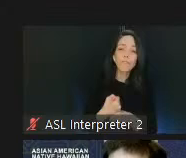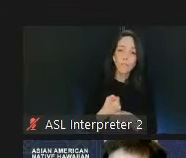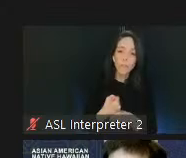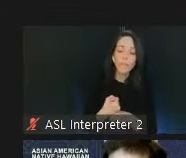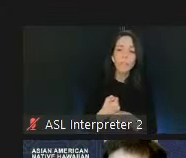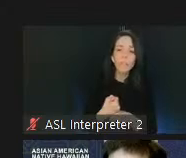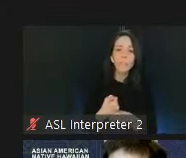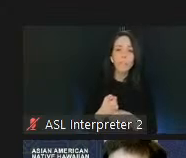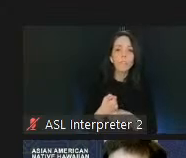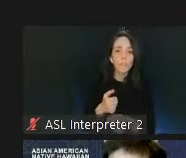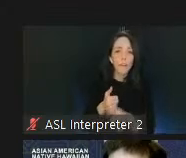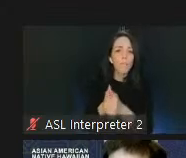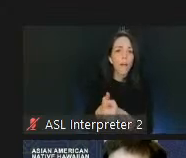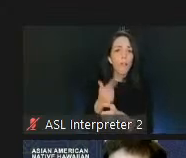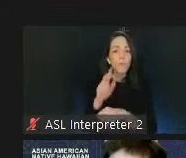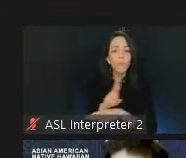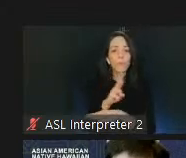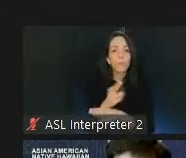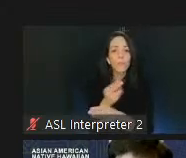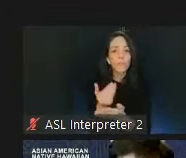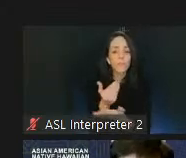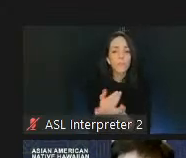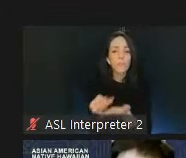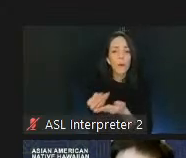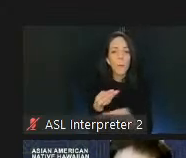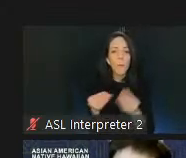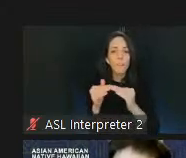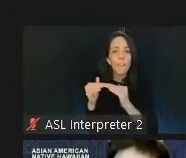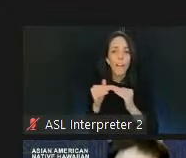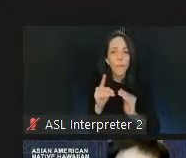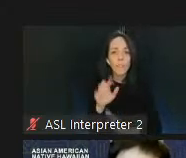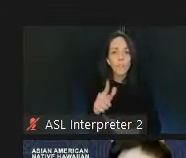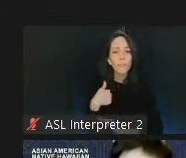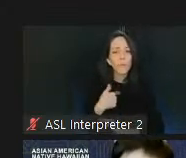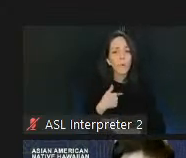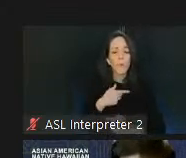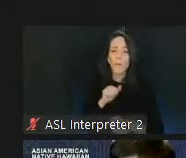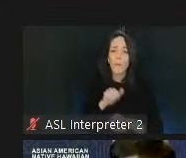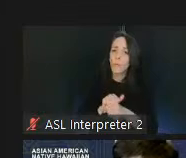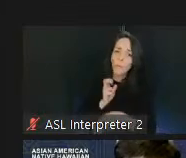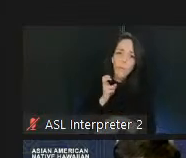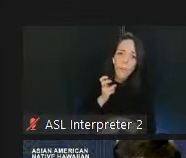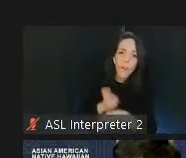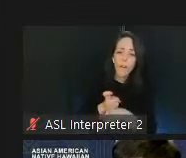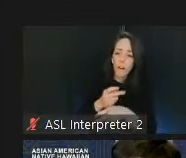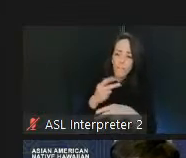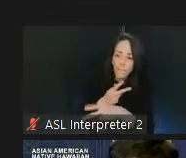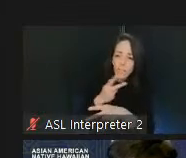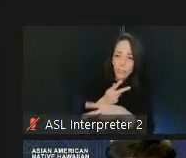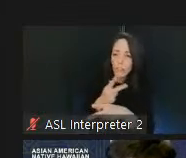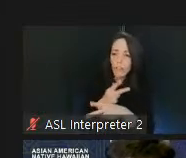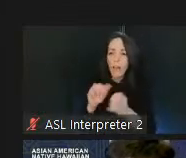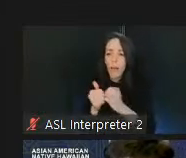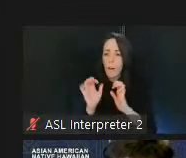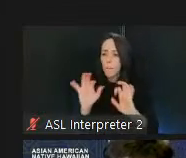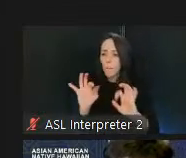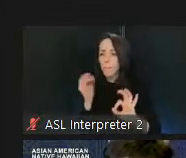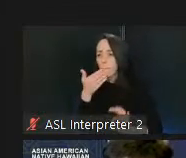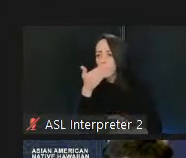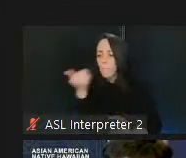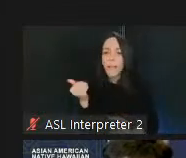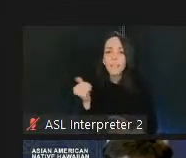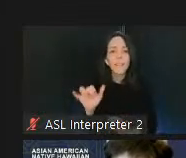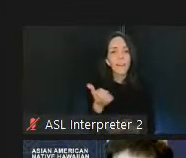a budget equity tool, a process we have refined with partnership from the Government Alliance on Race and